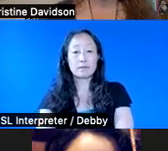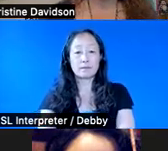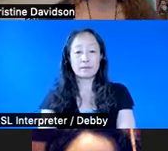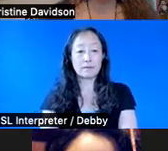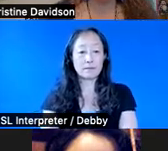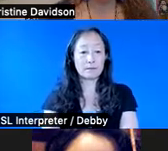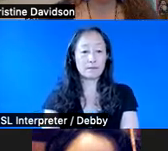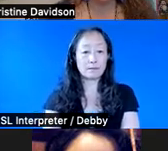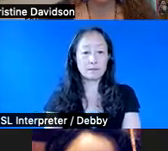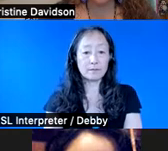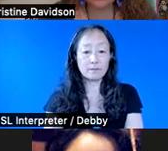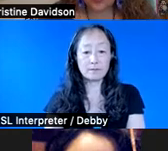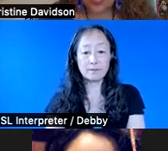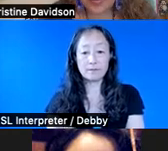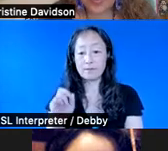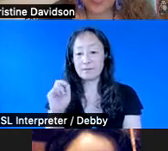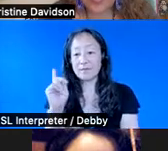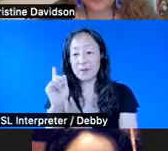Okay, 1 more minute.